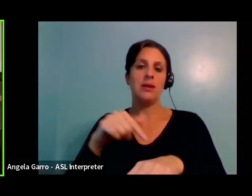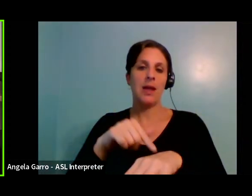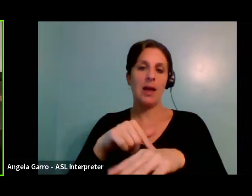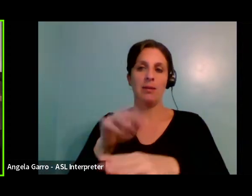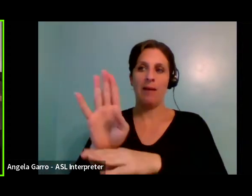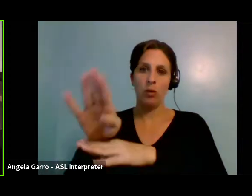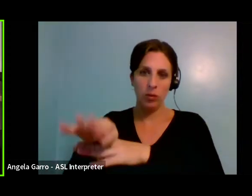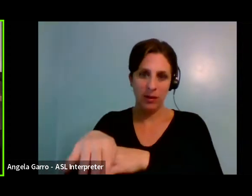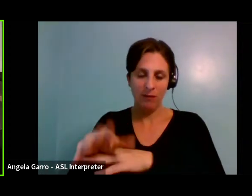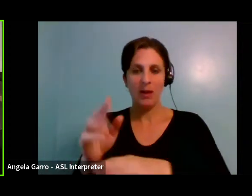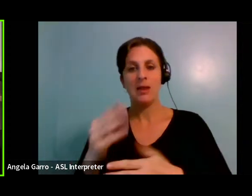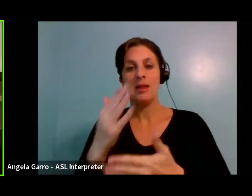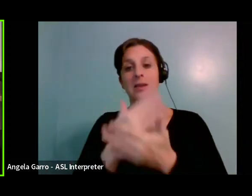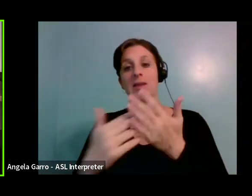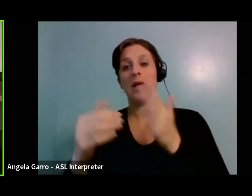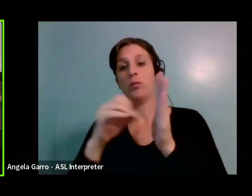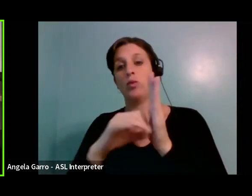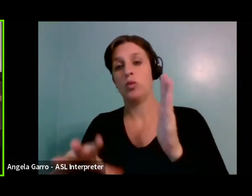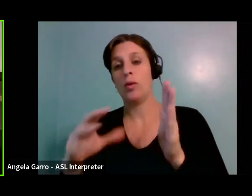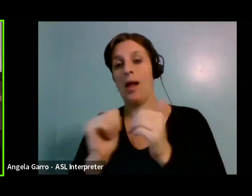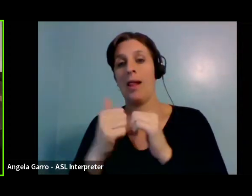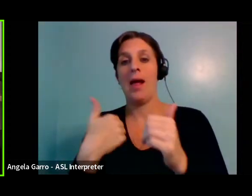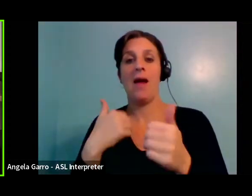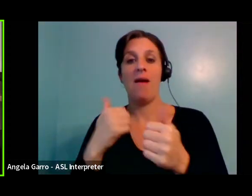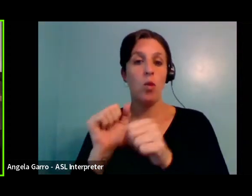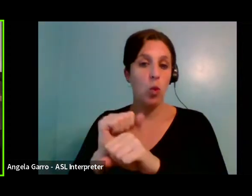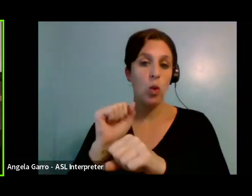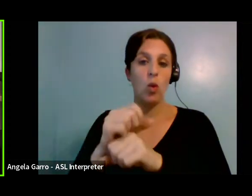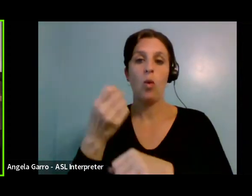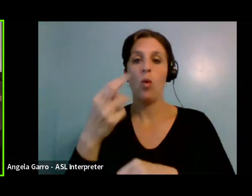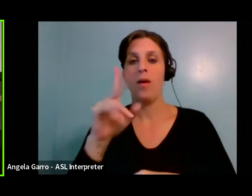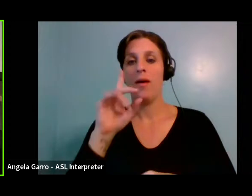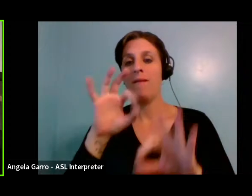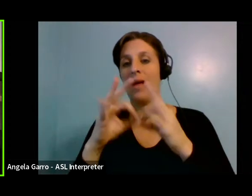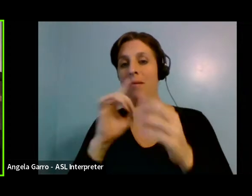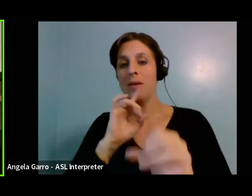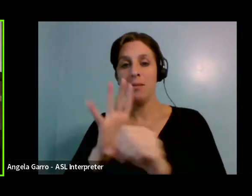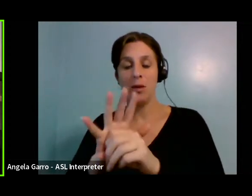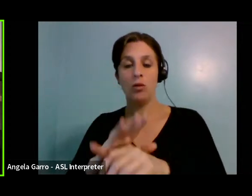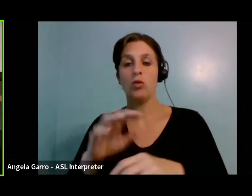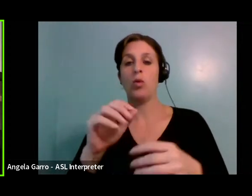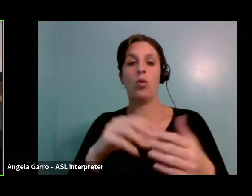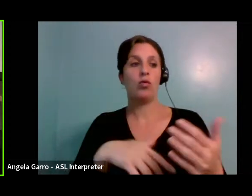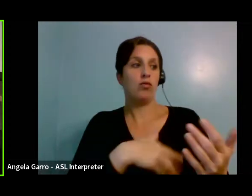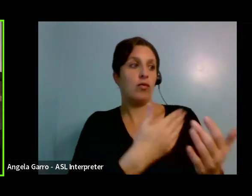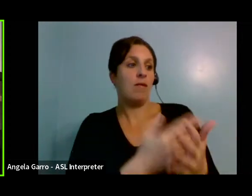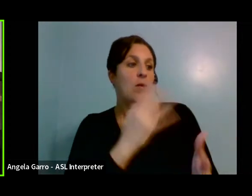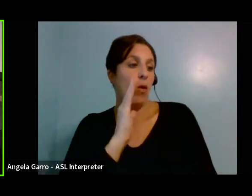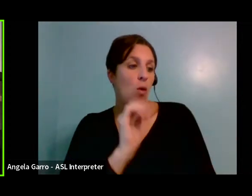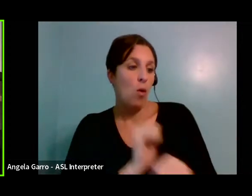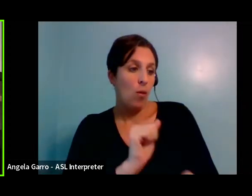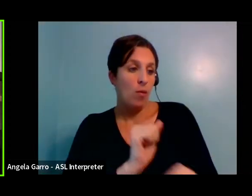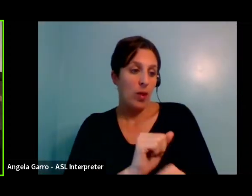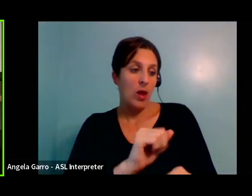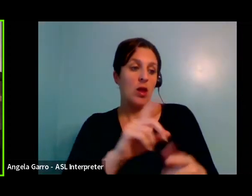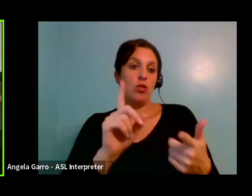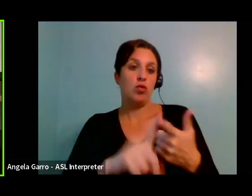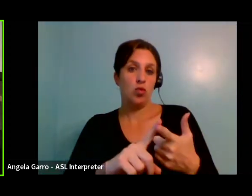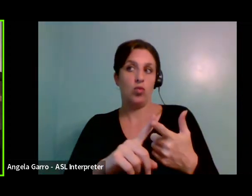our student athletes have work after school or family commitments, and so getting to homework when they're a student athlete can be a